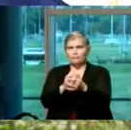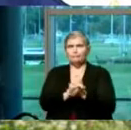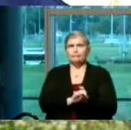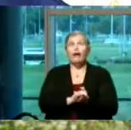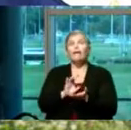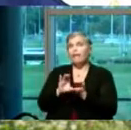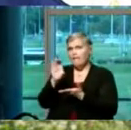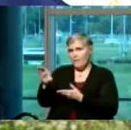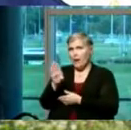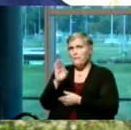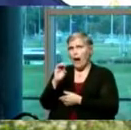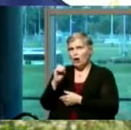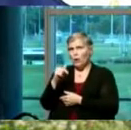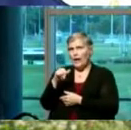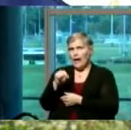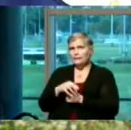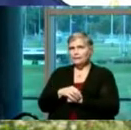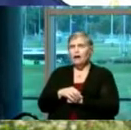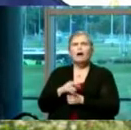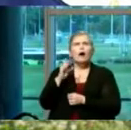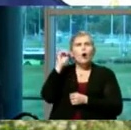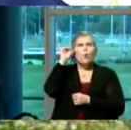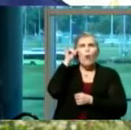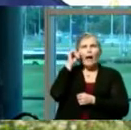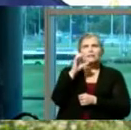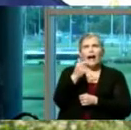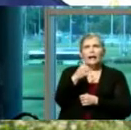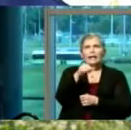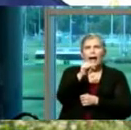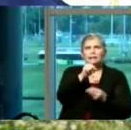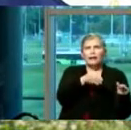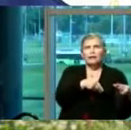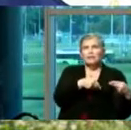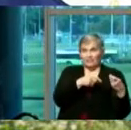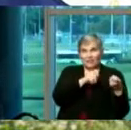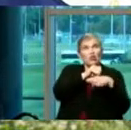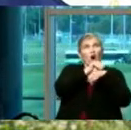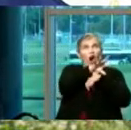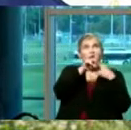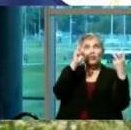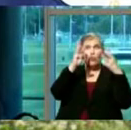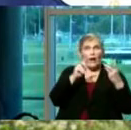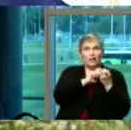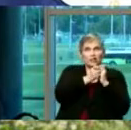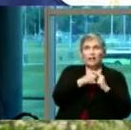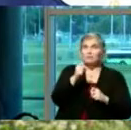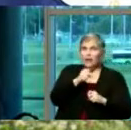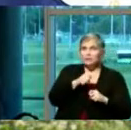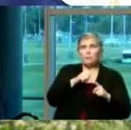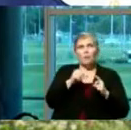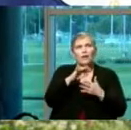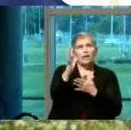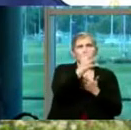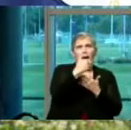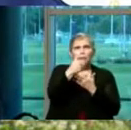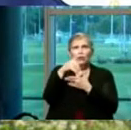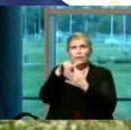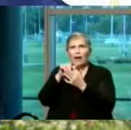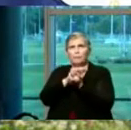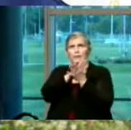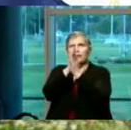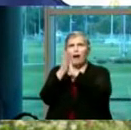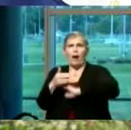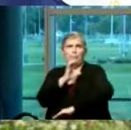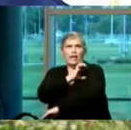biogas. Livestock methane is an important contributor to climate change, but it can be captured and turned into energy